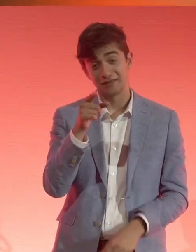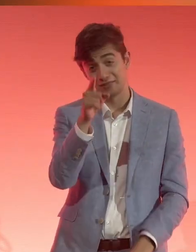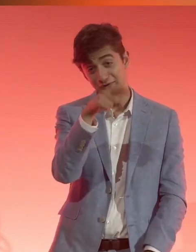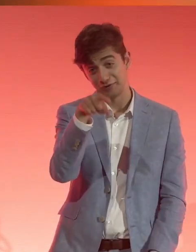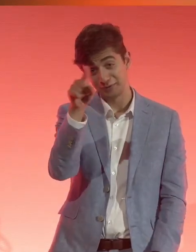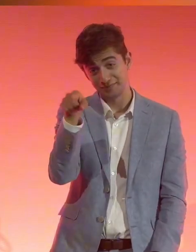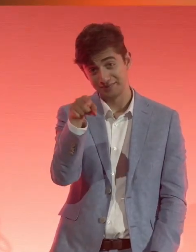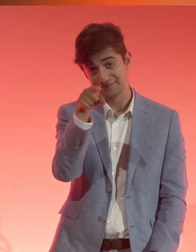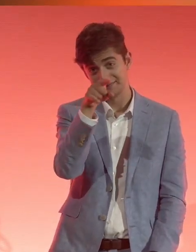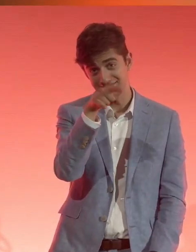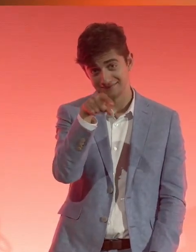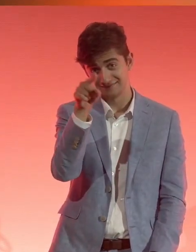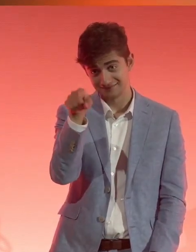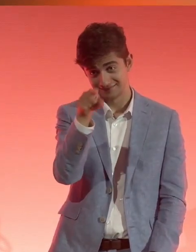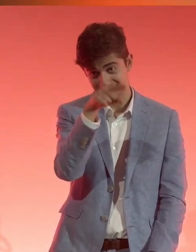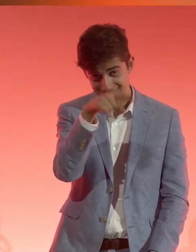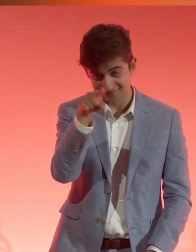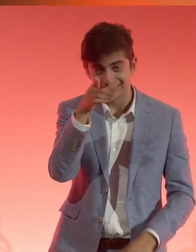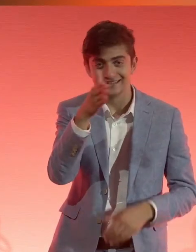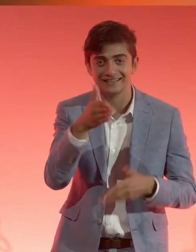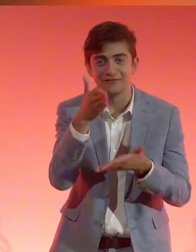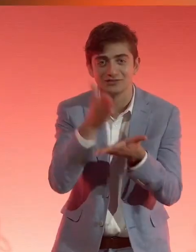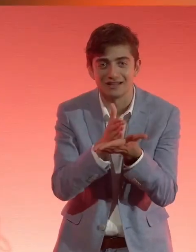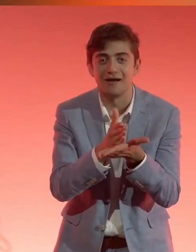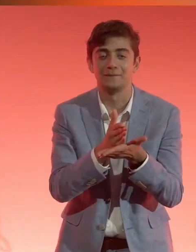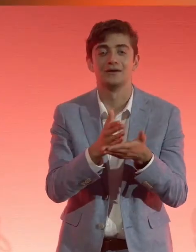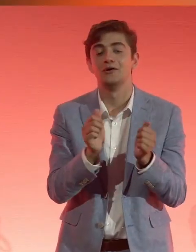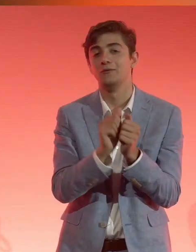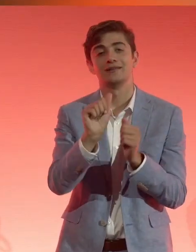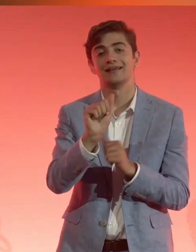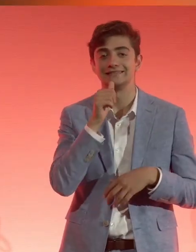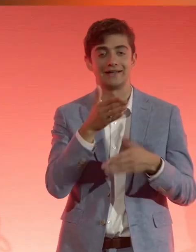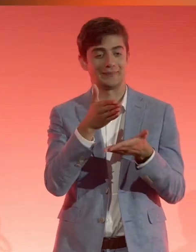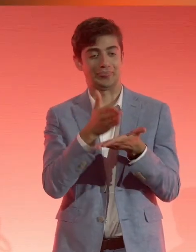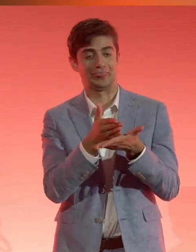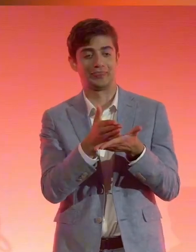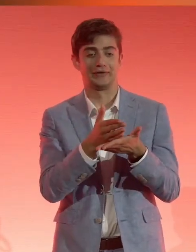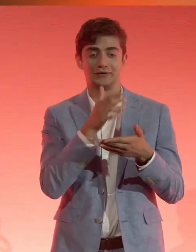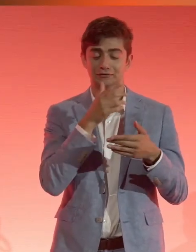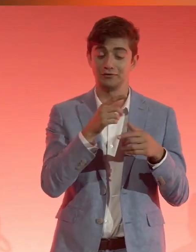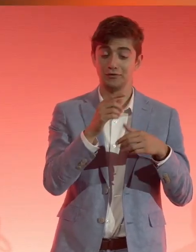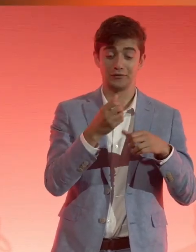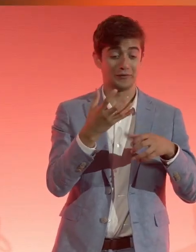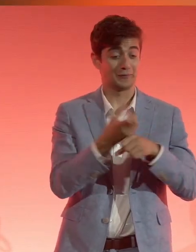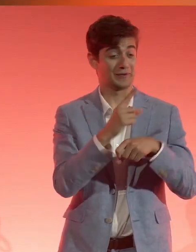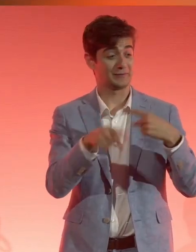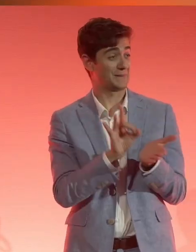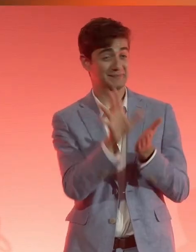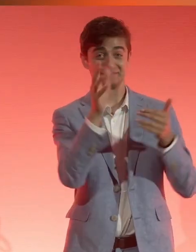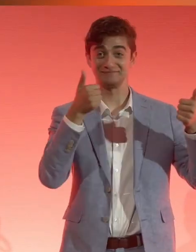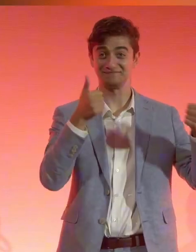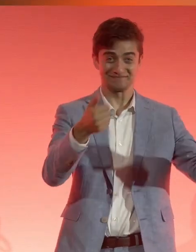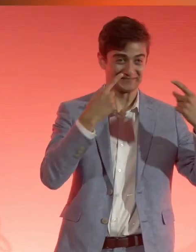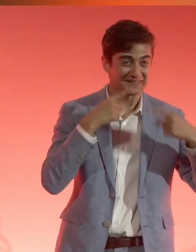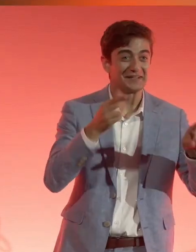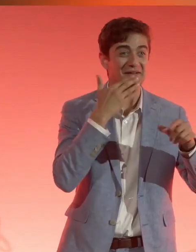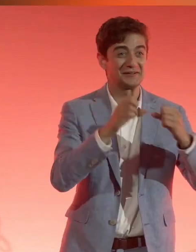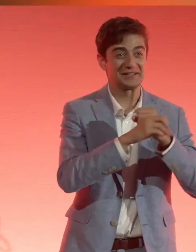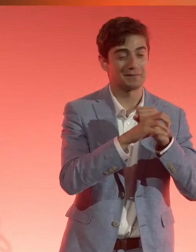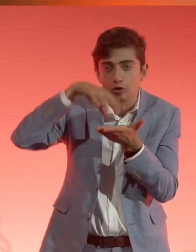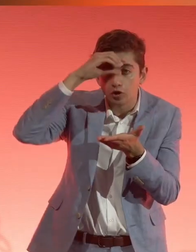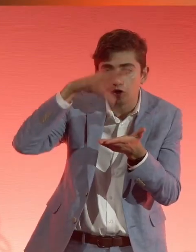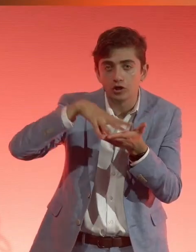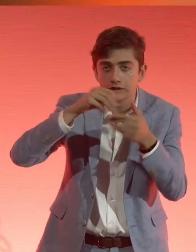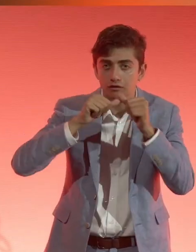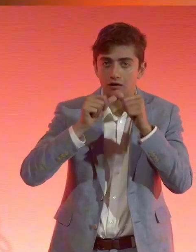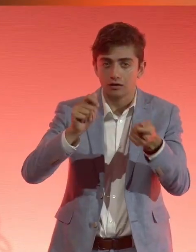ends. And that's because with AI, you don't win by launching. You Win by learning. That is what is different about the